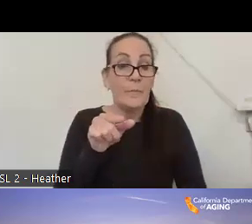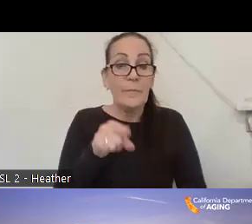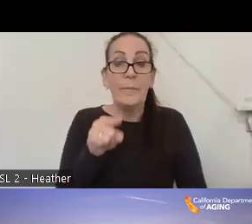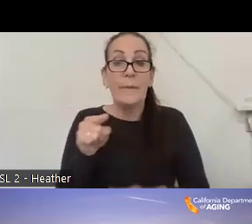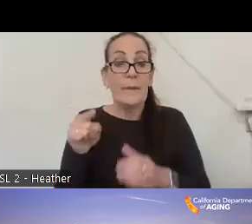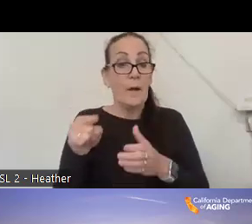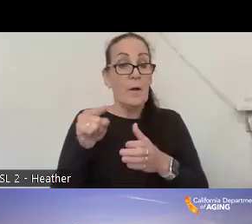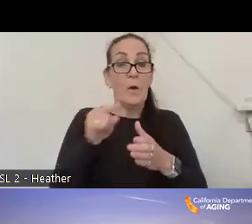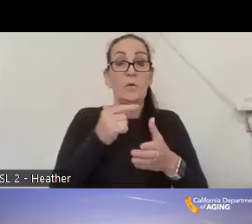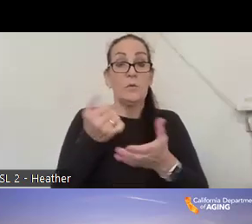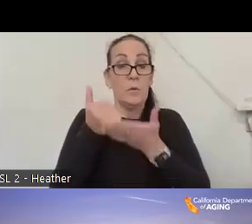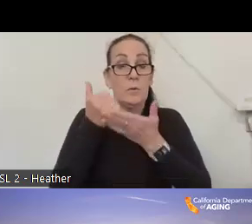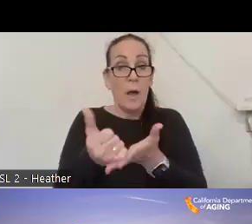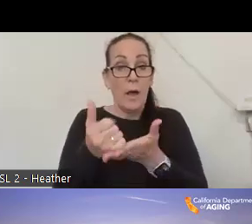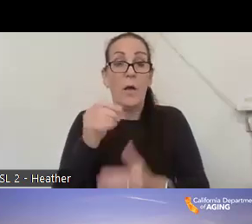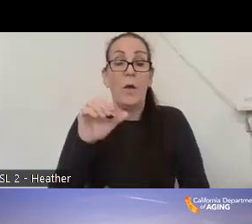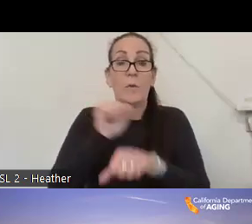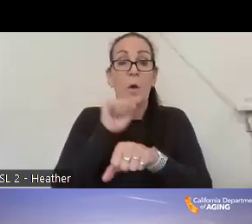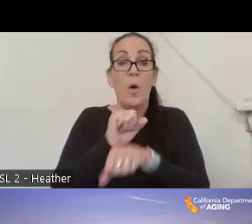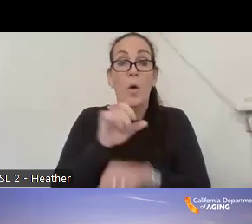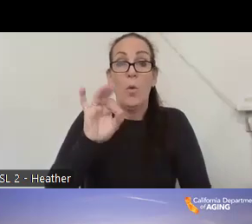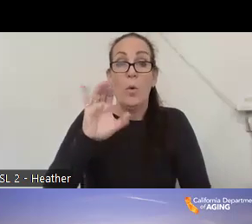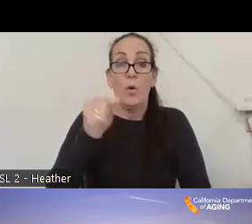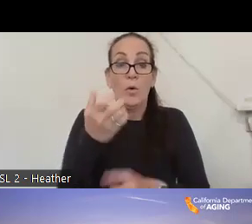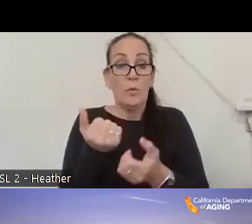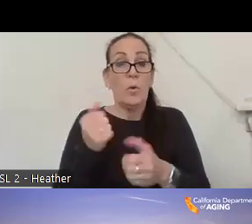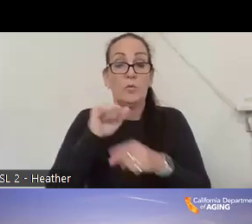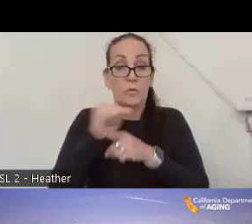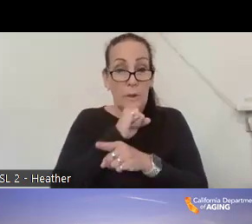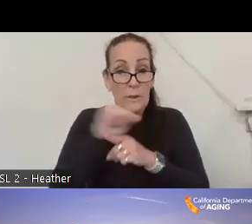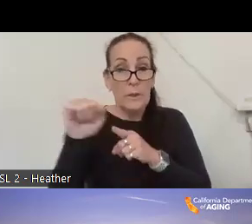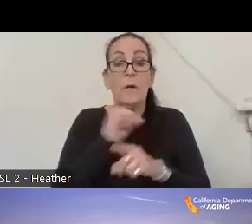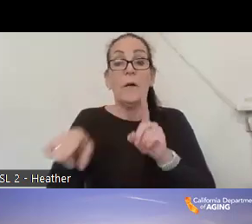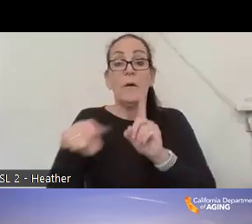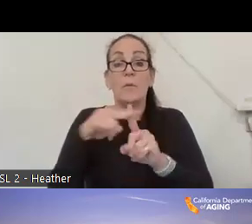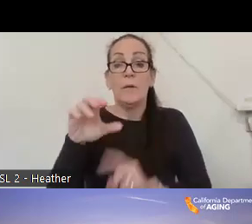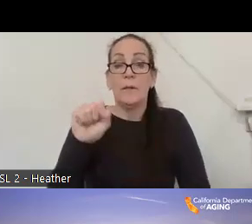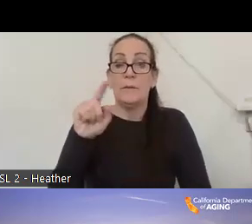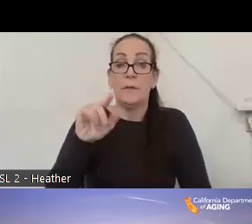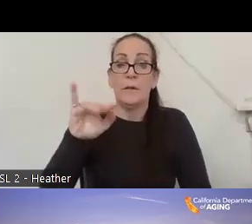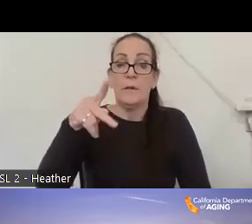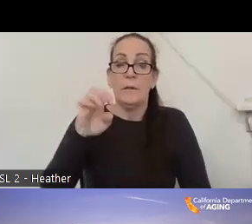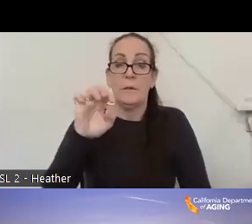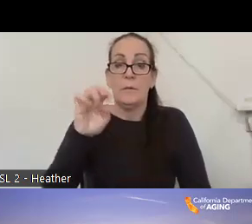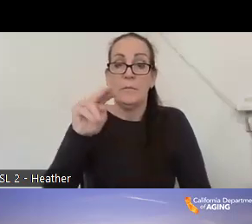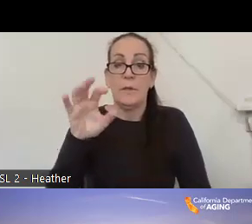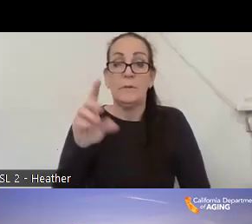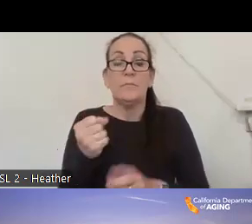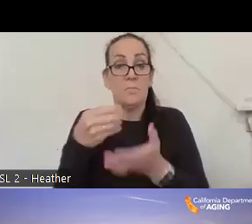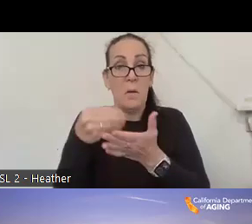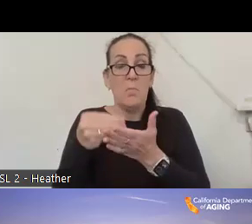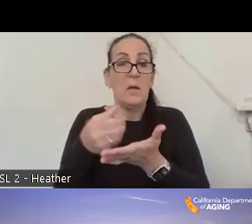well as stipends to incentivize, support, and fund career pathways for the home